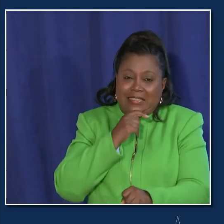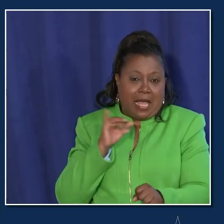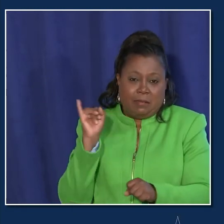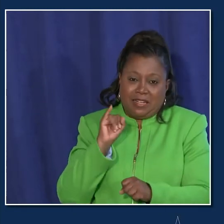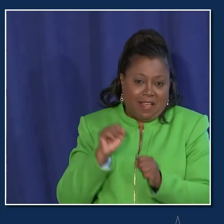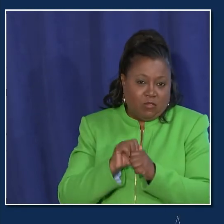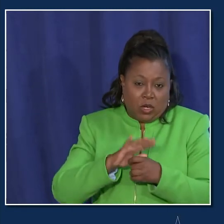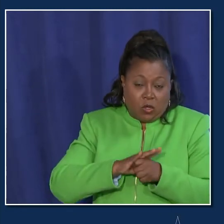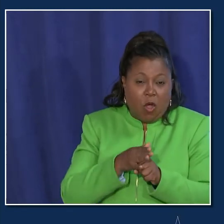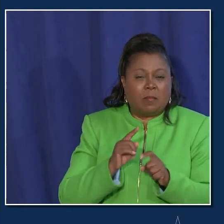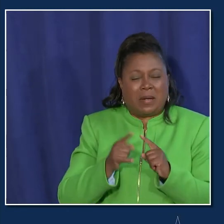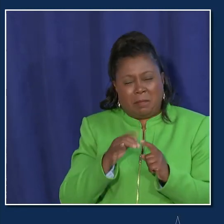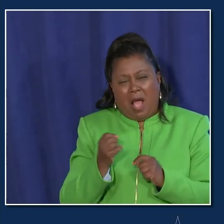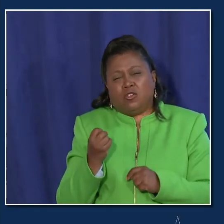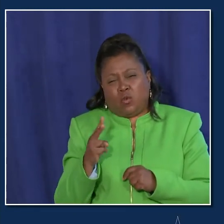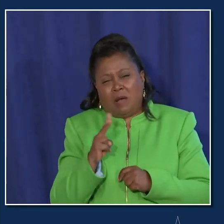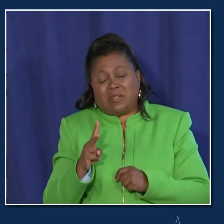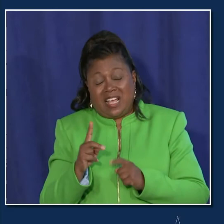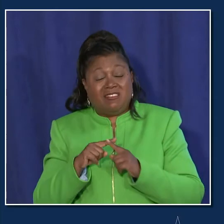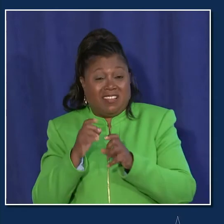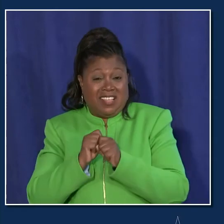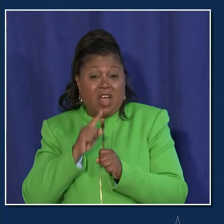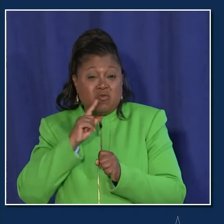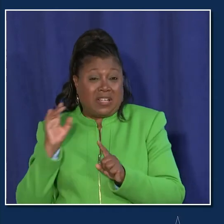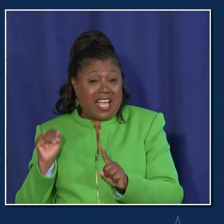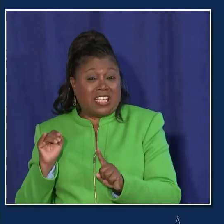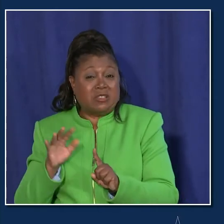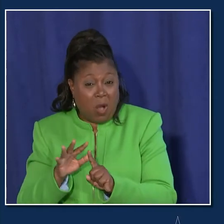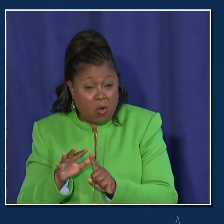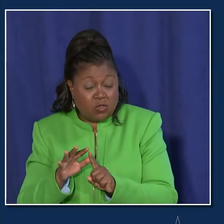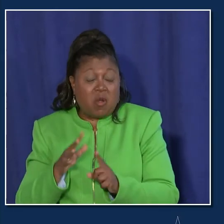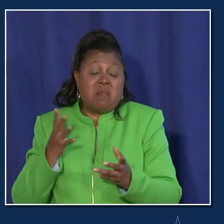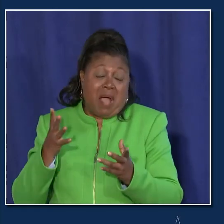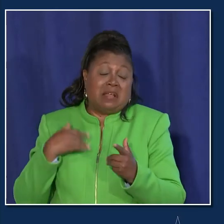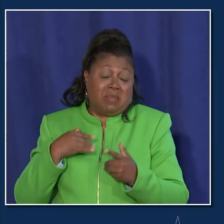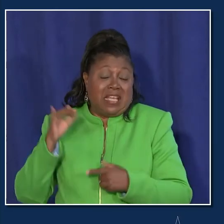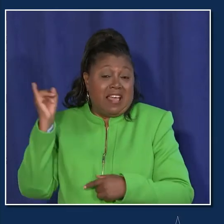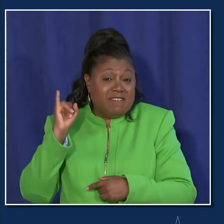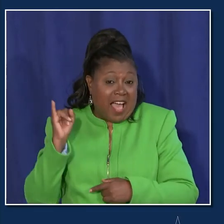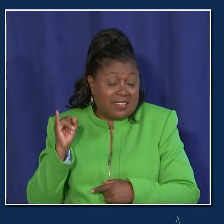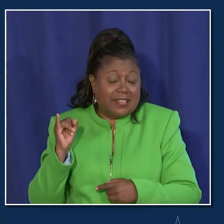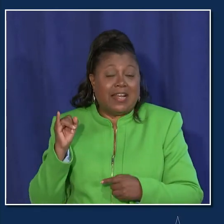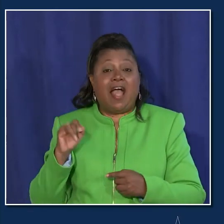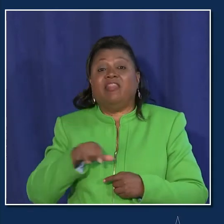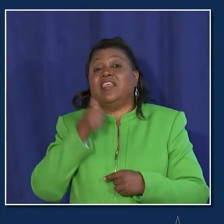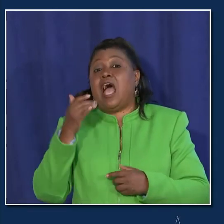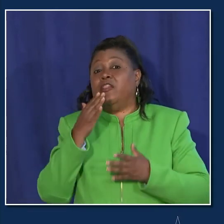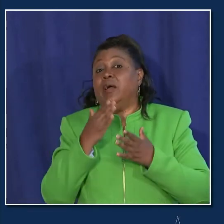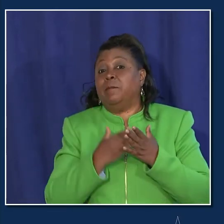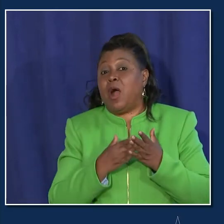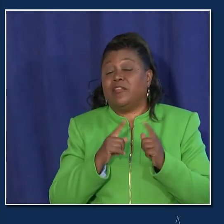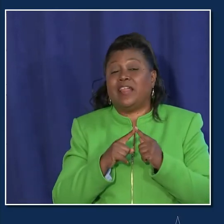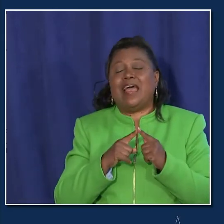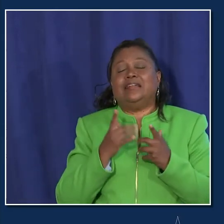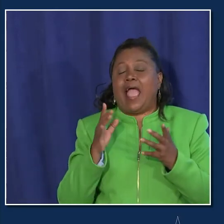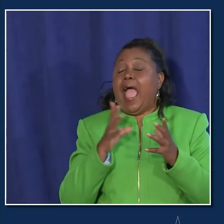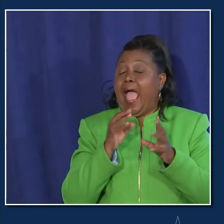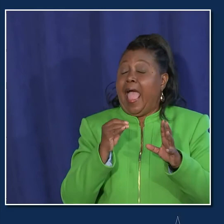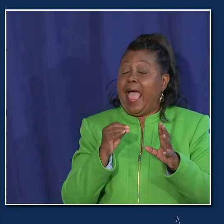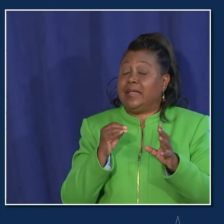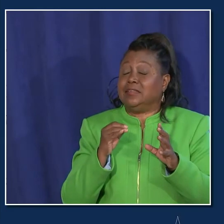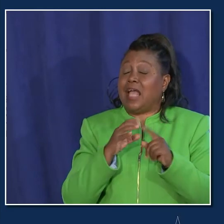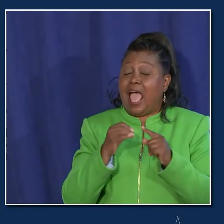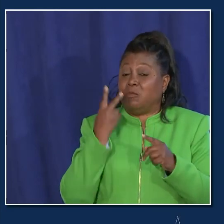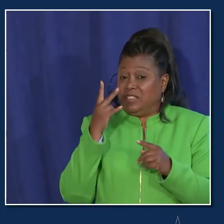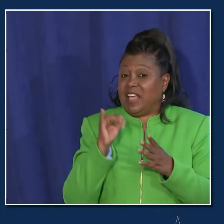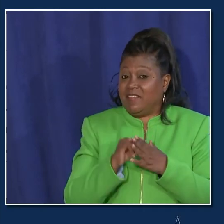infected with COVID, but about 12%, if they get a true exposure, might be infected. The other piece that